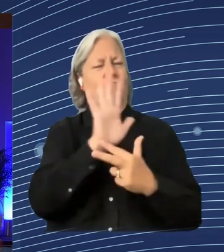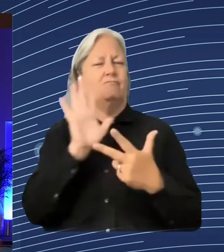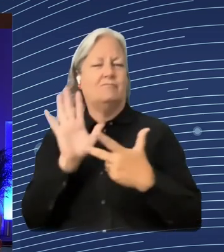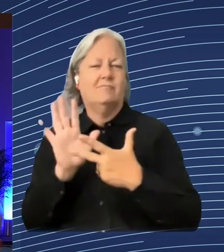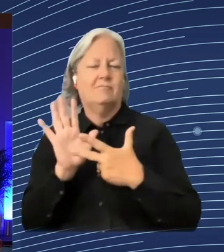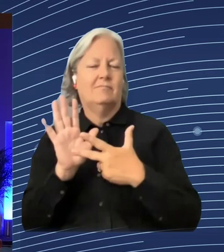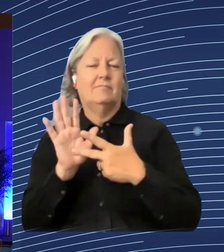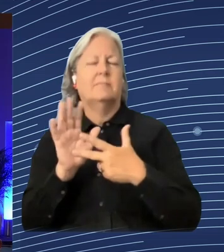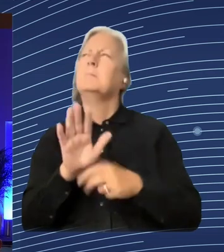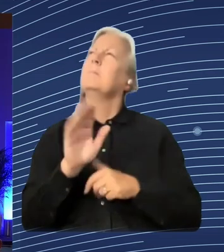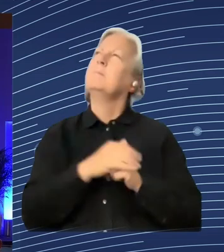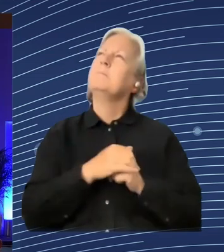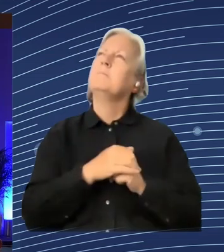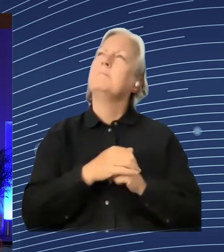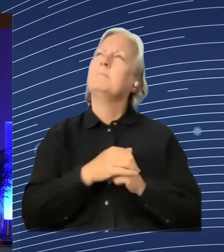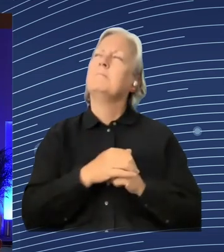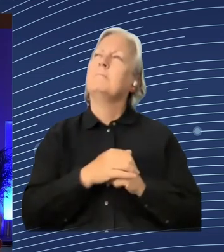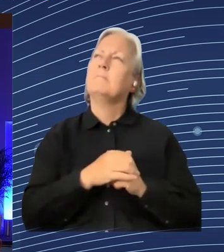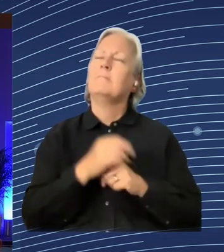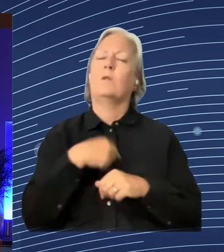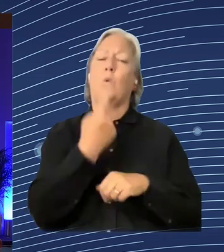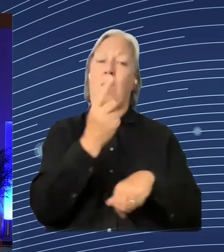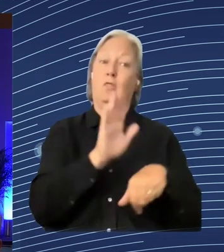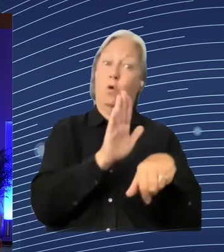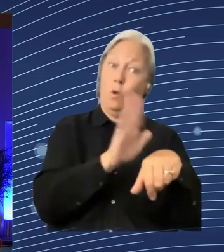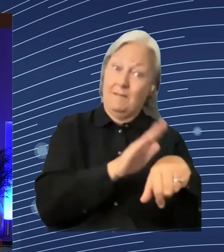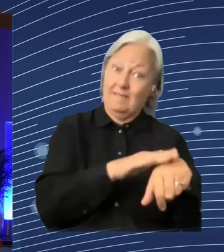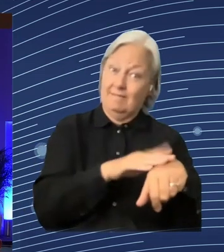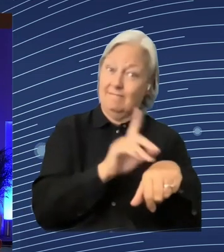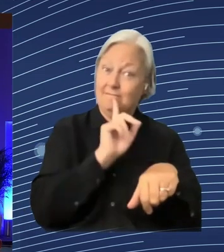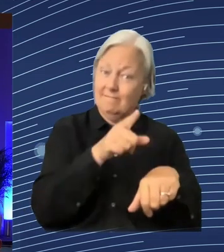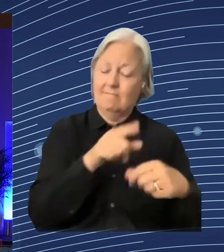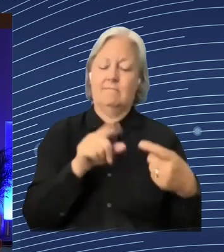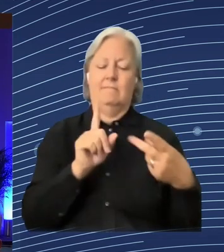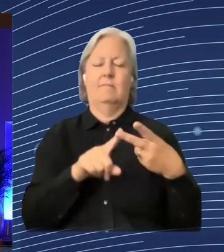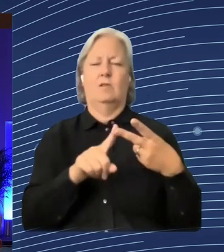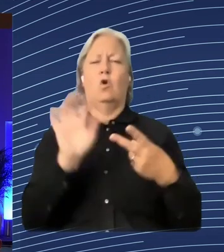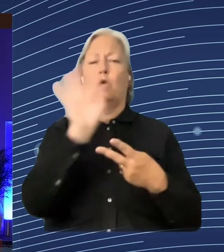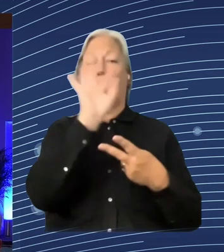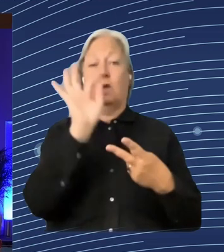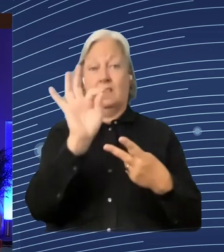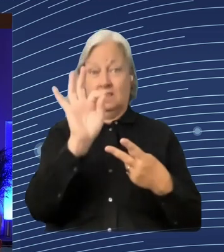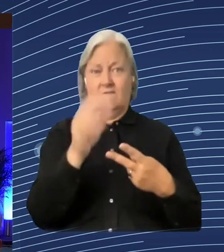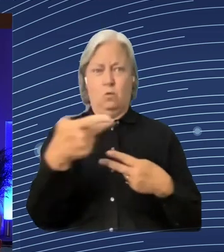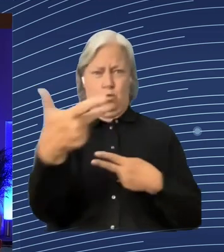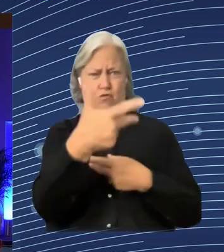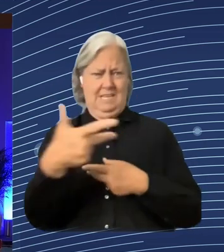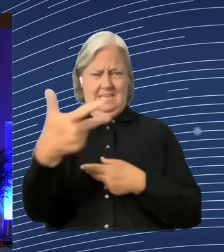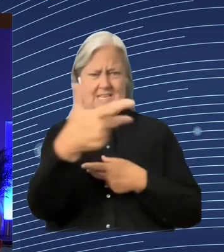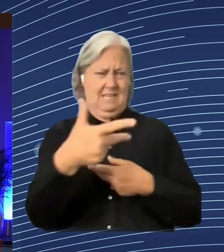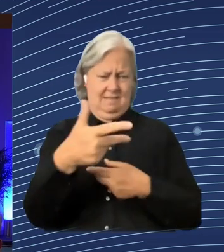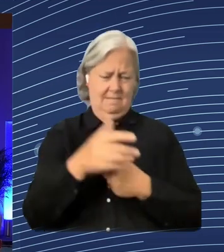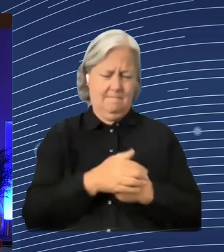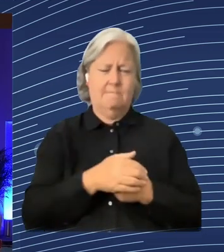actually now I have one comment and one question to all three speakers. The